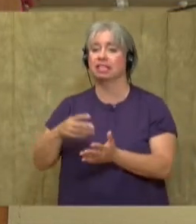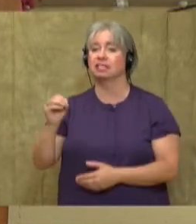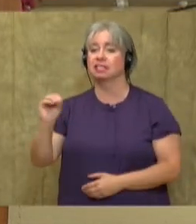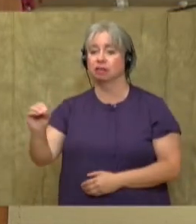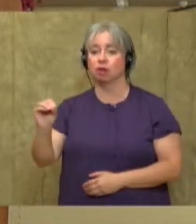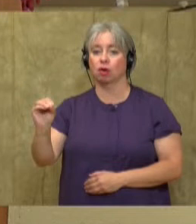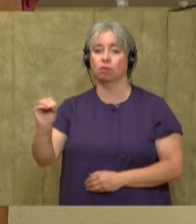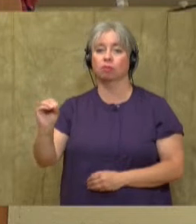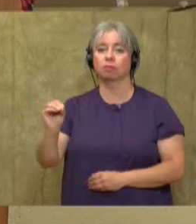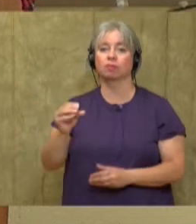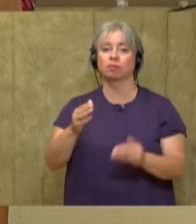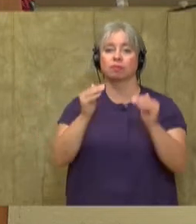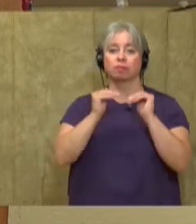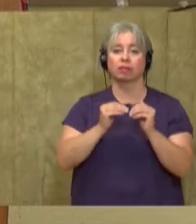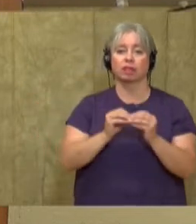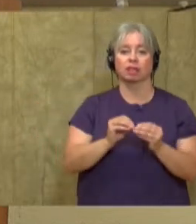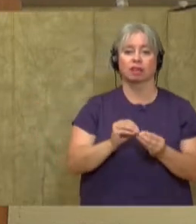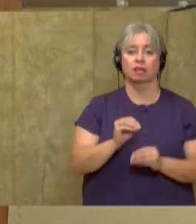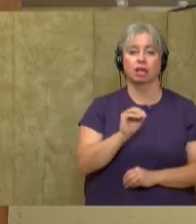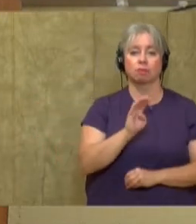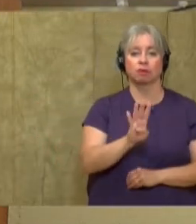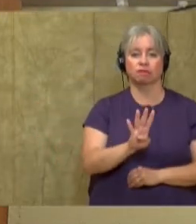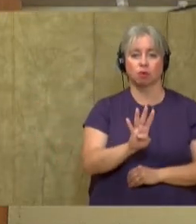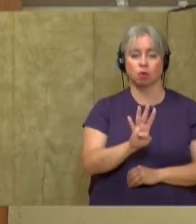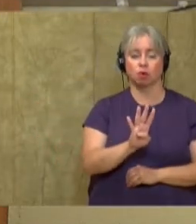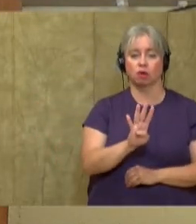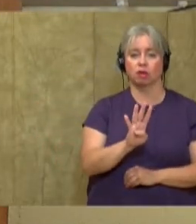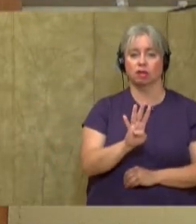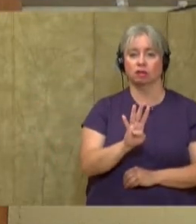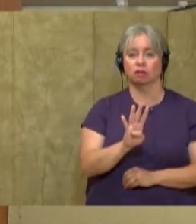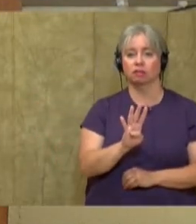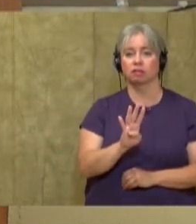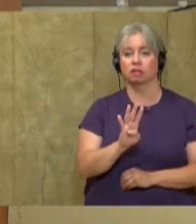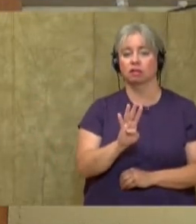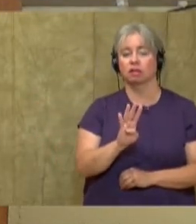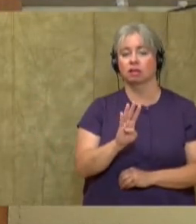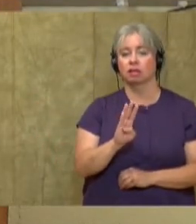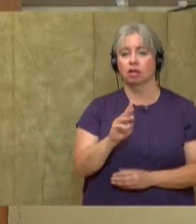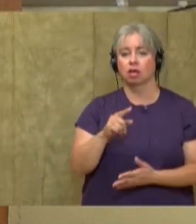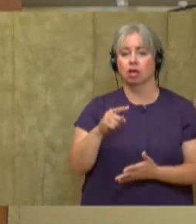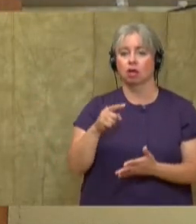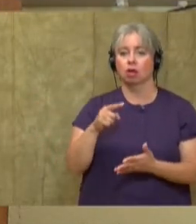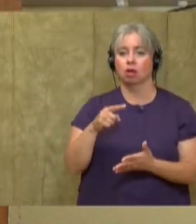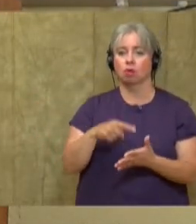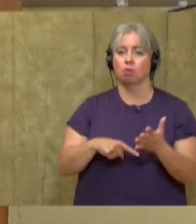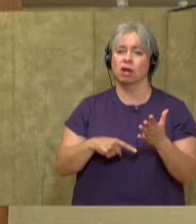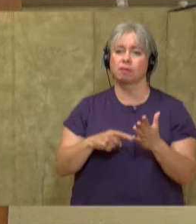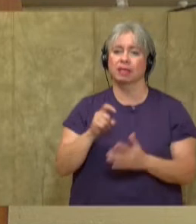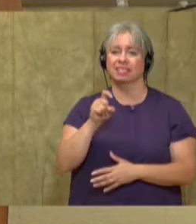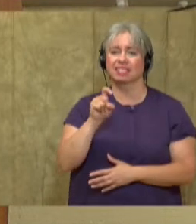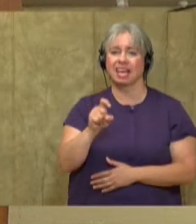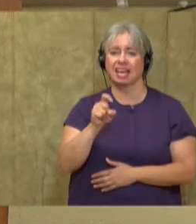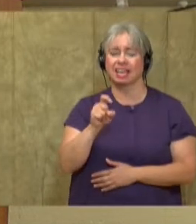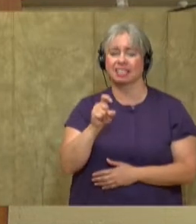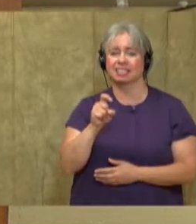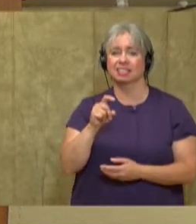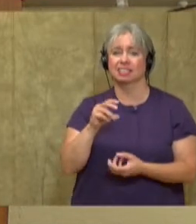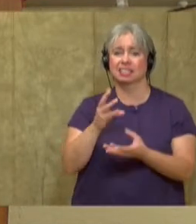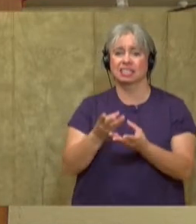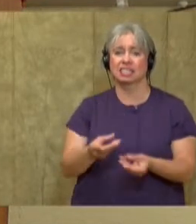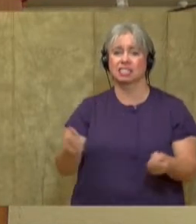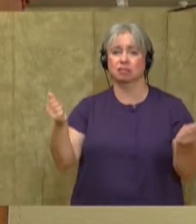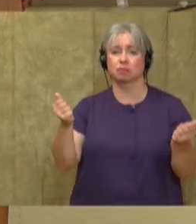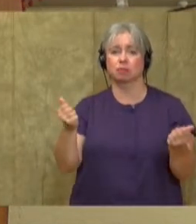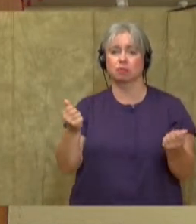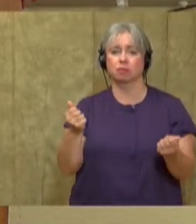number 4. What would make our x term disappear? What number